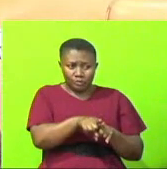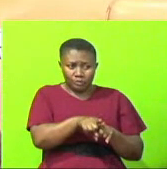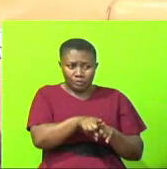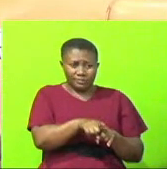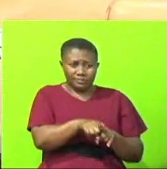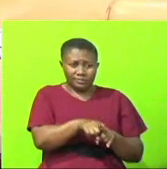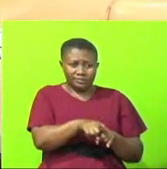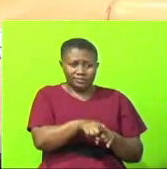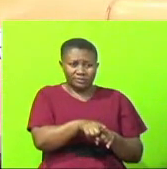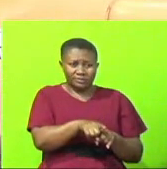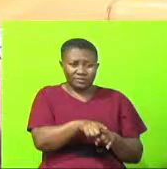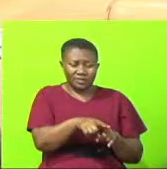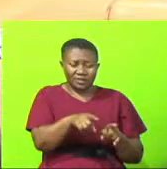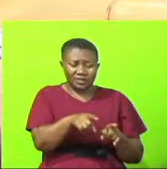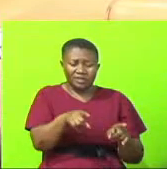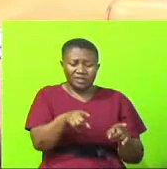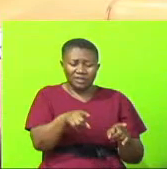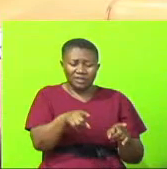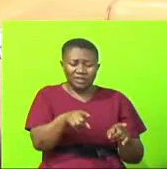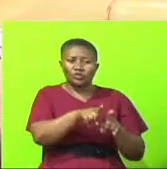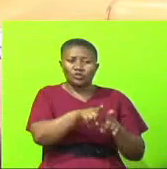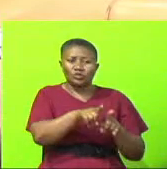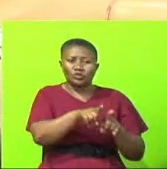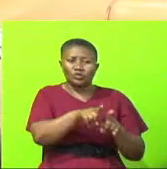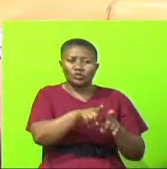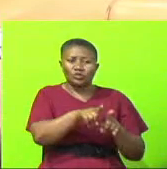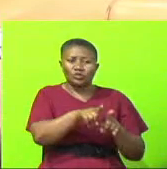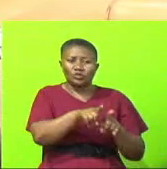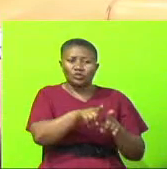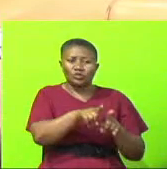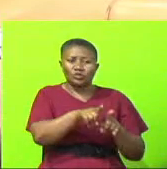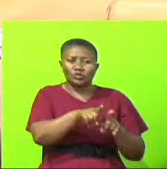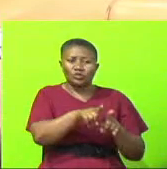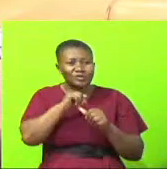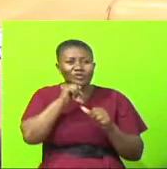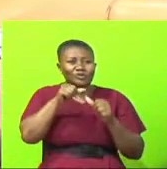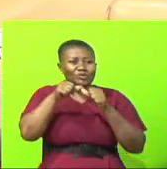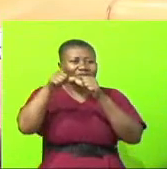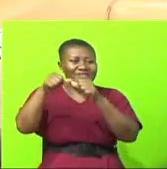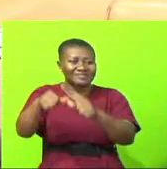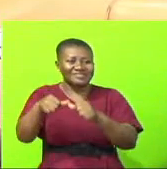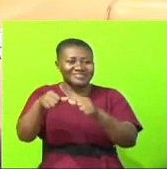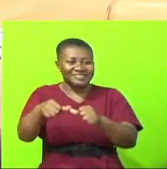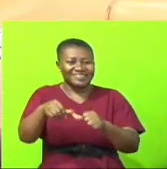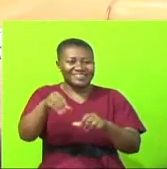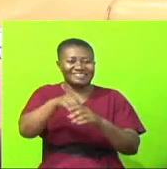sought to remain. This is the 8th Parliament. Yes. In the 8th Parliament,